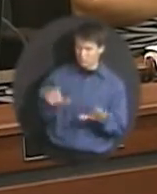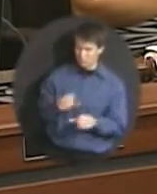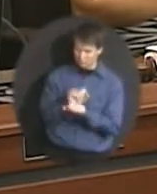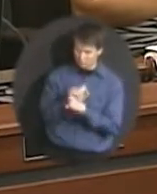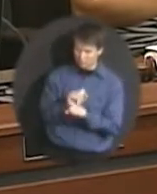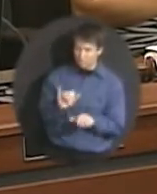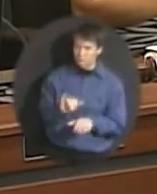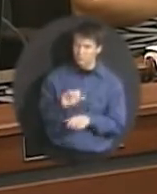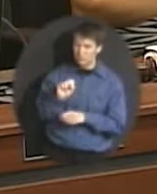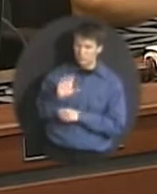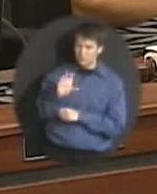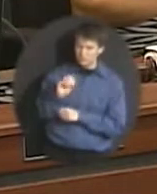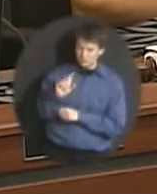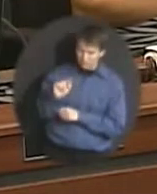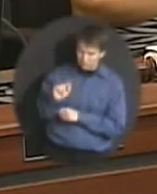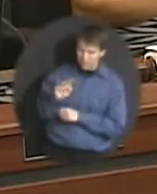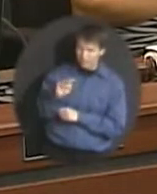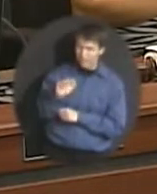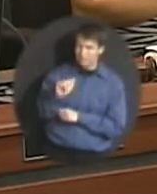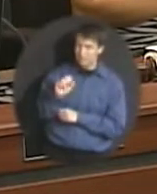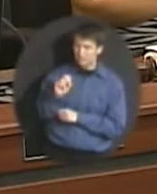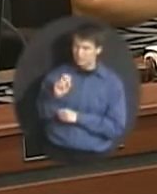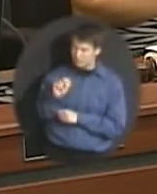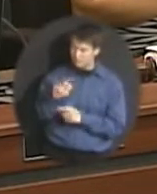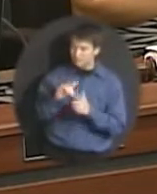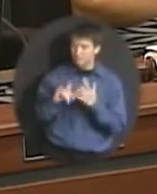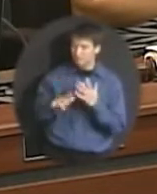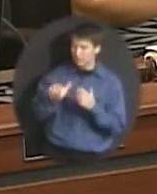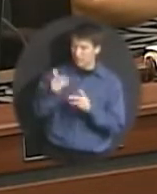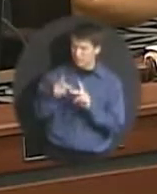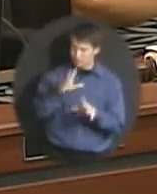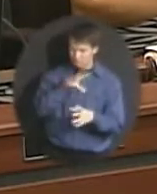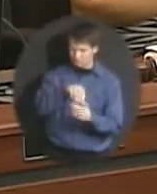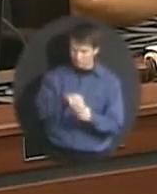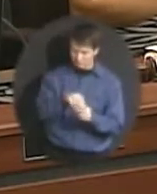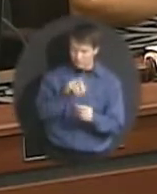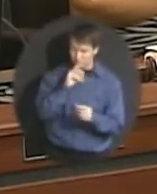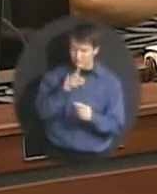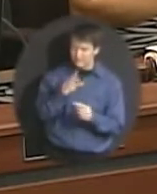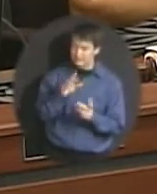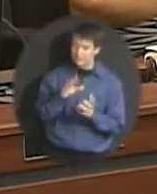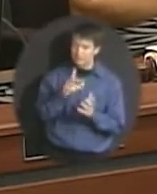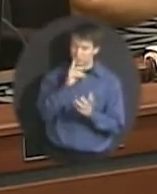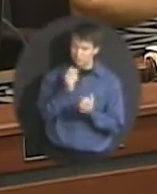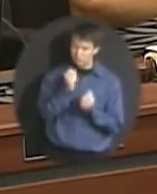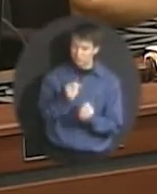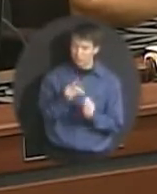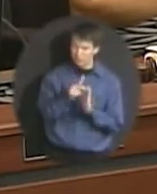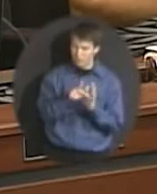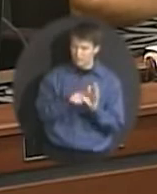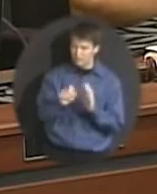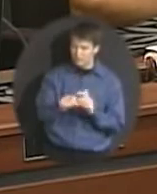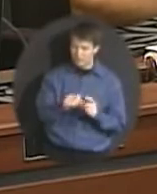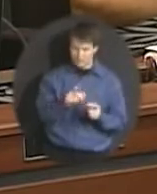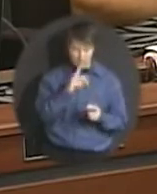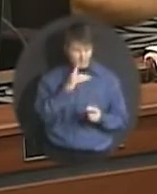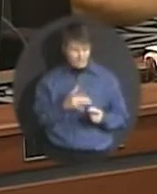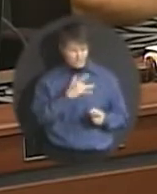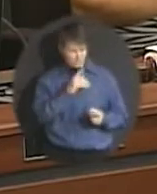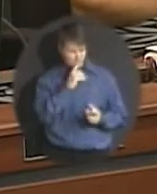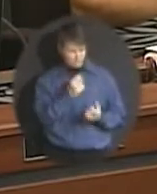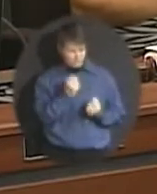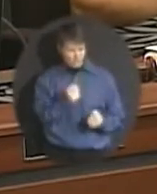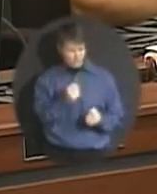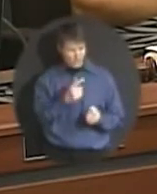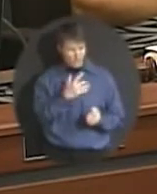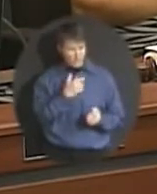Scott Mason, a number of others that put some special time in it, so it's a very strong policy. And again, I feel so strongly about this that